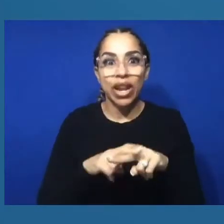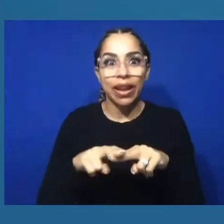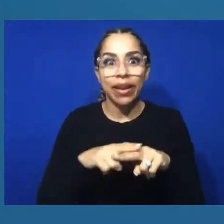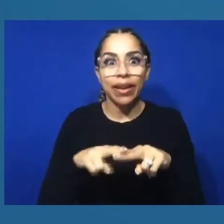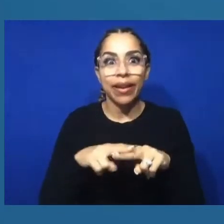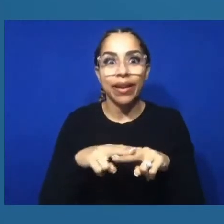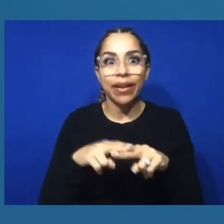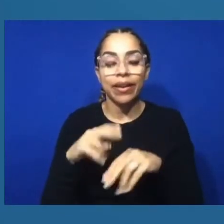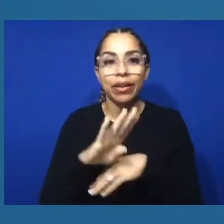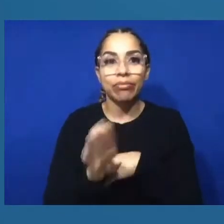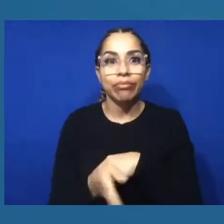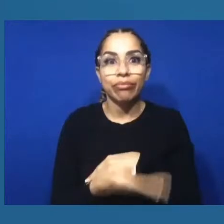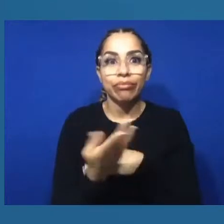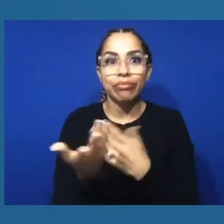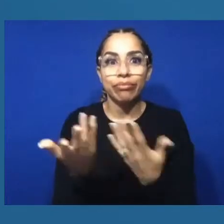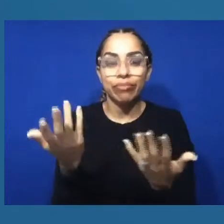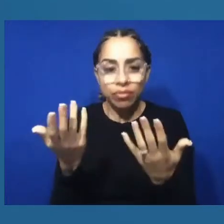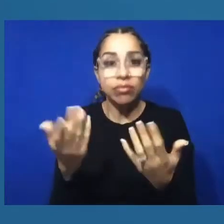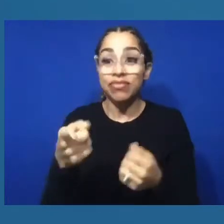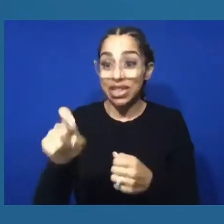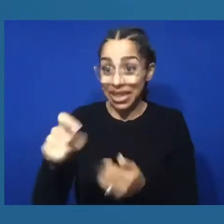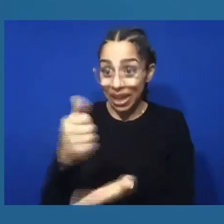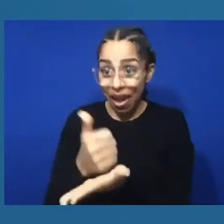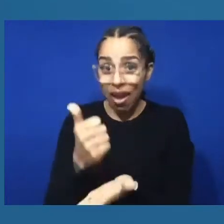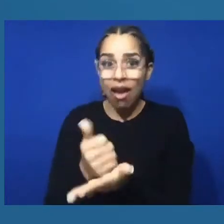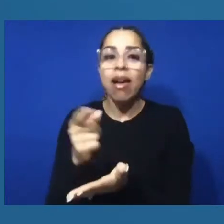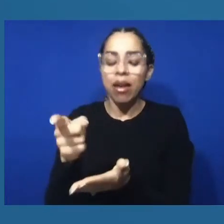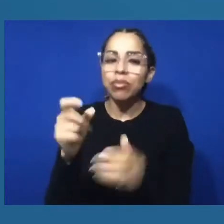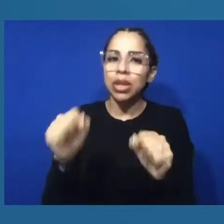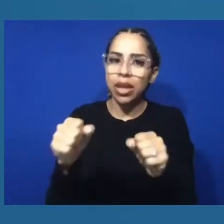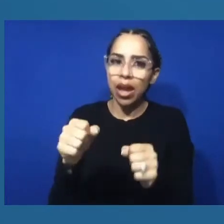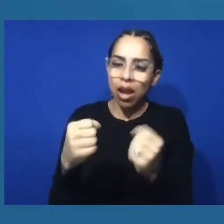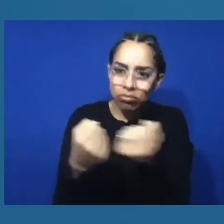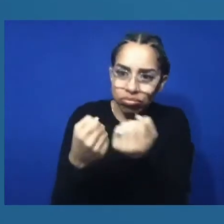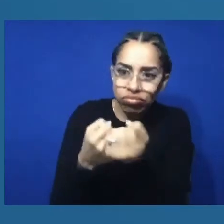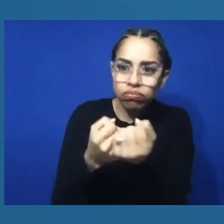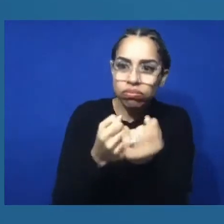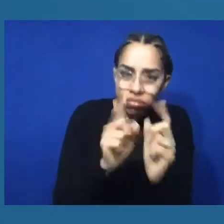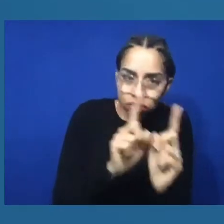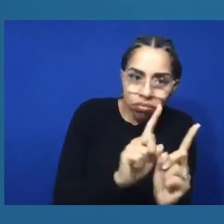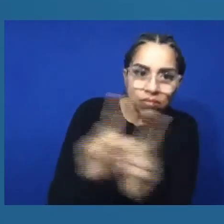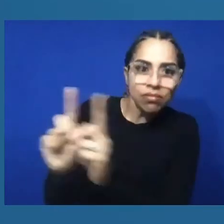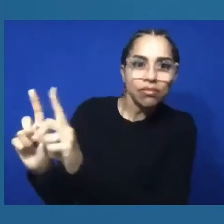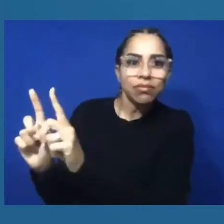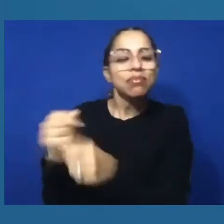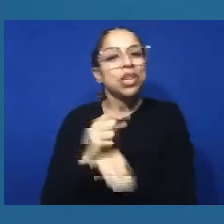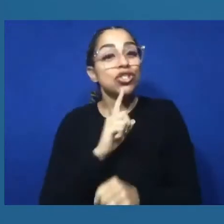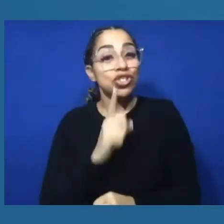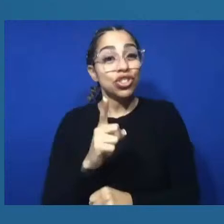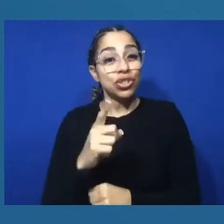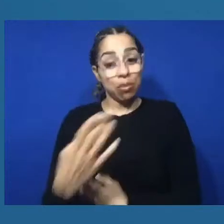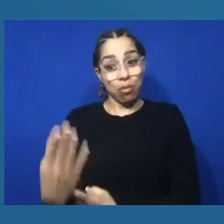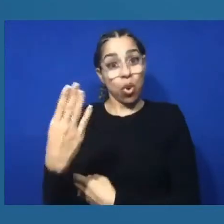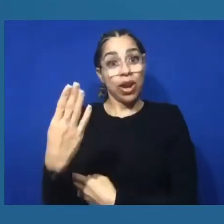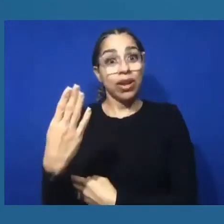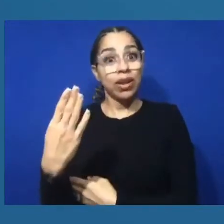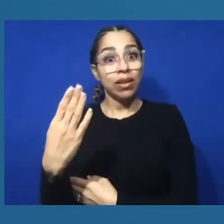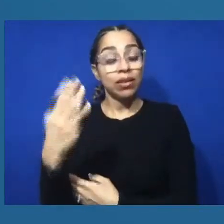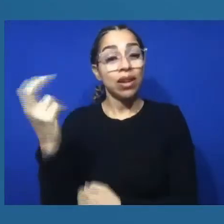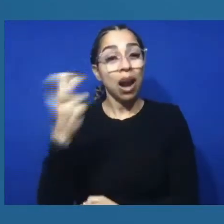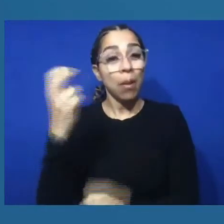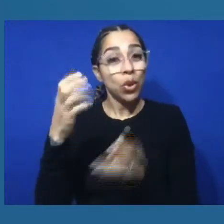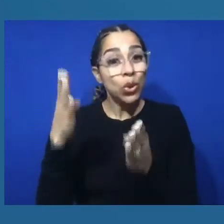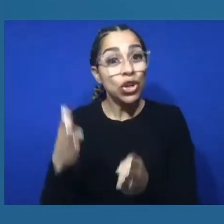get to supportive locations. And so it's about making sure that first morning commuter experience is very positive, and we've worked